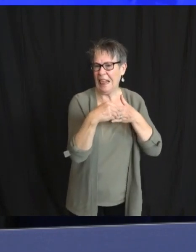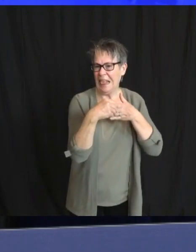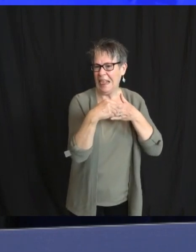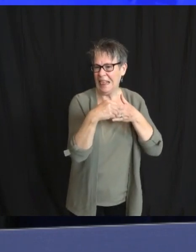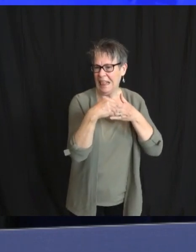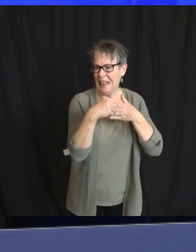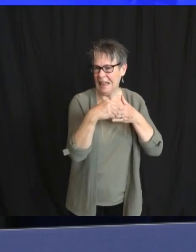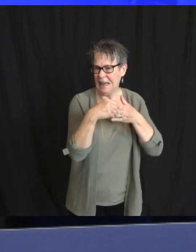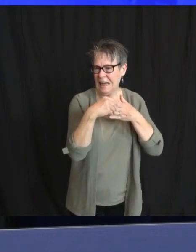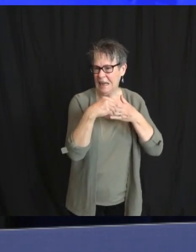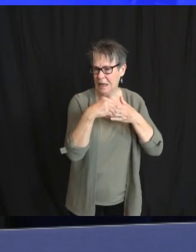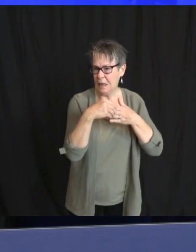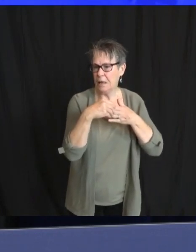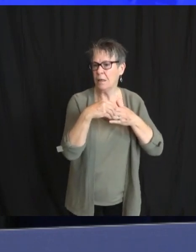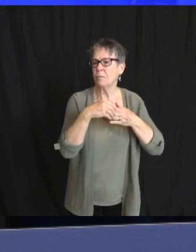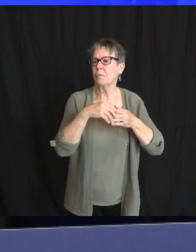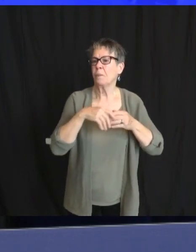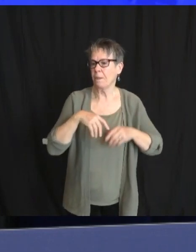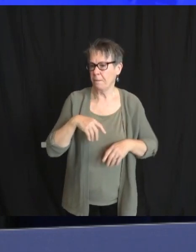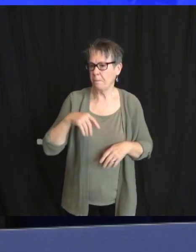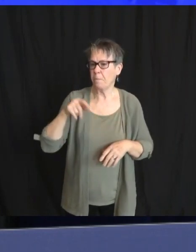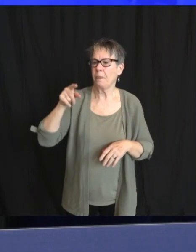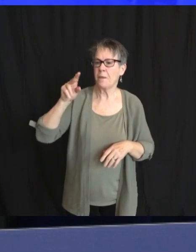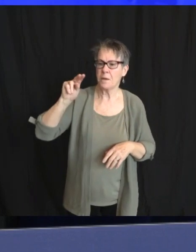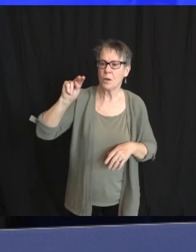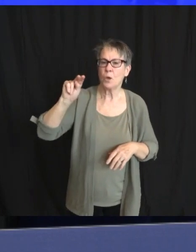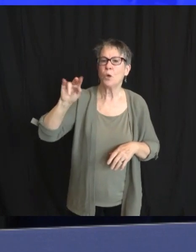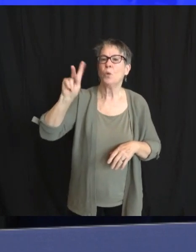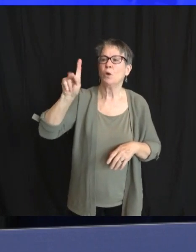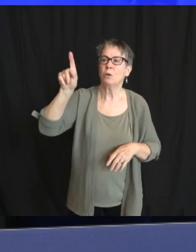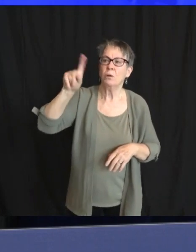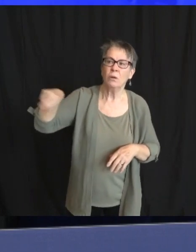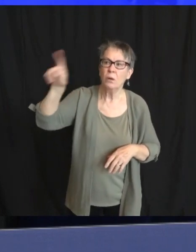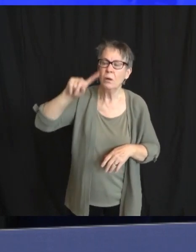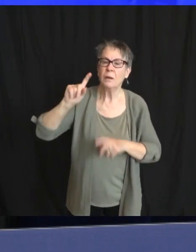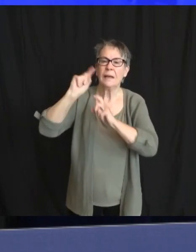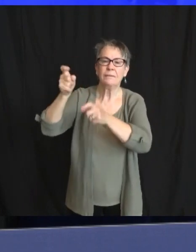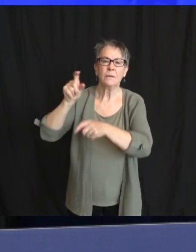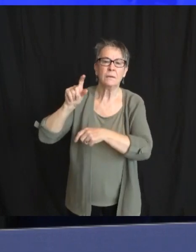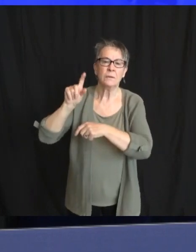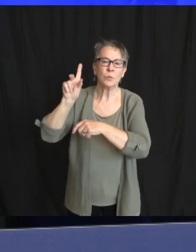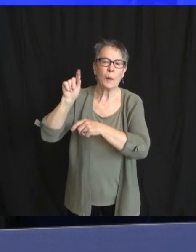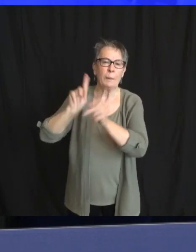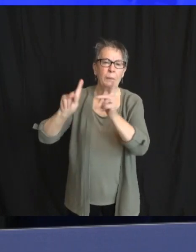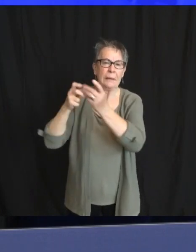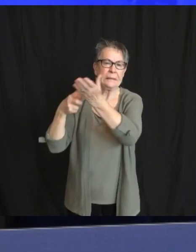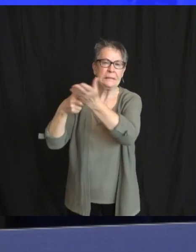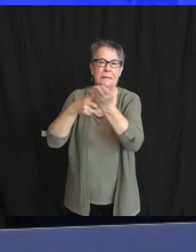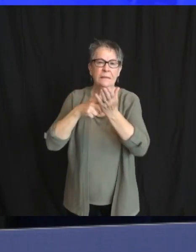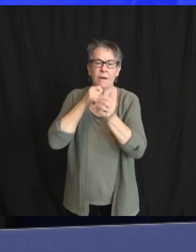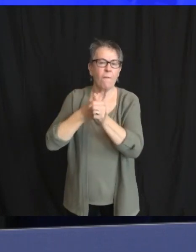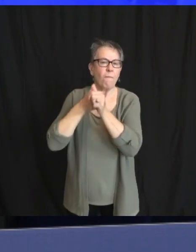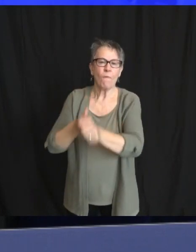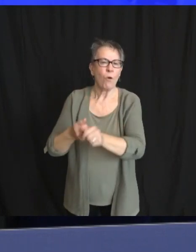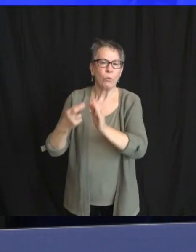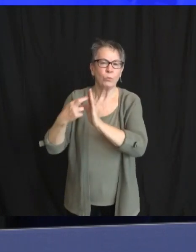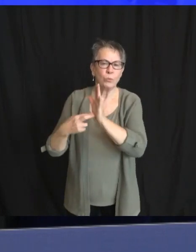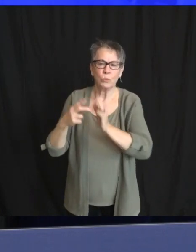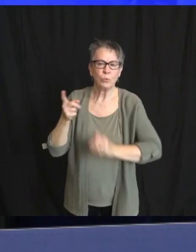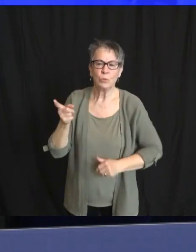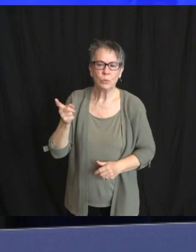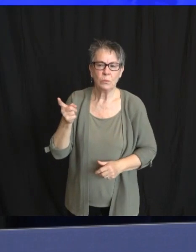cited. They had gathered for the purpose of filming a video, and 17 were cited. In Lakewood, 1 subject